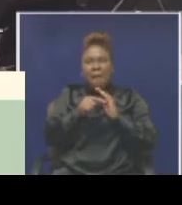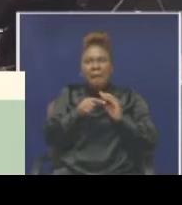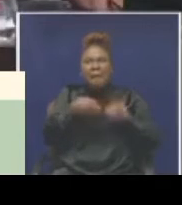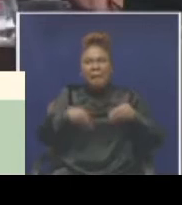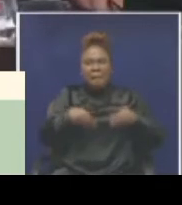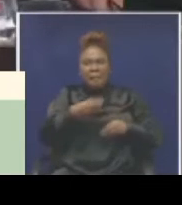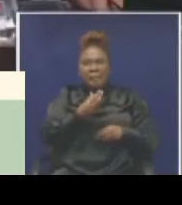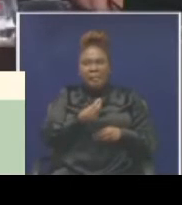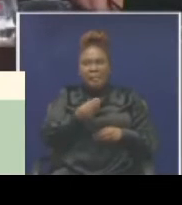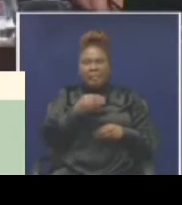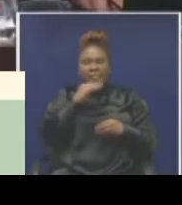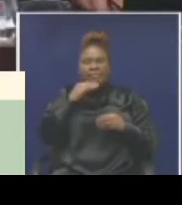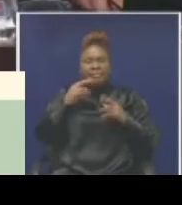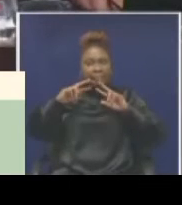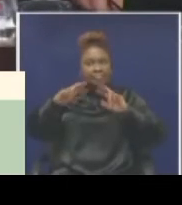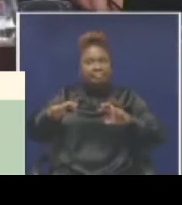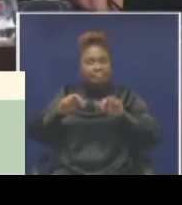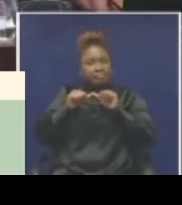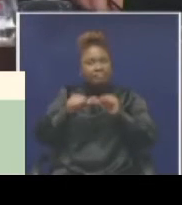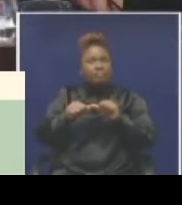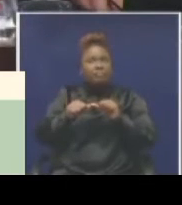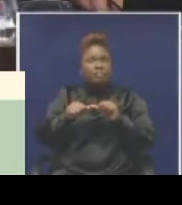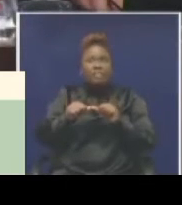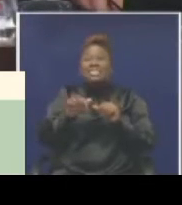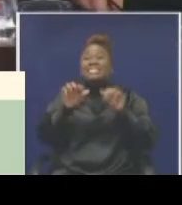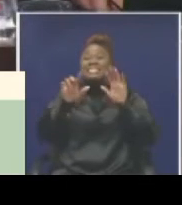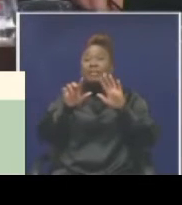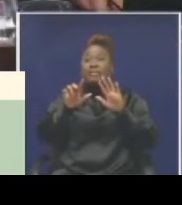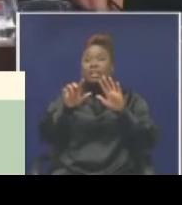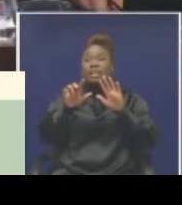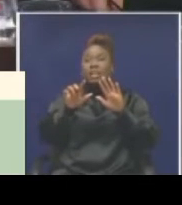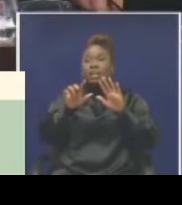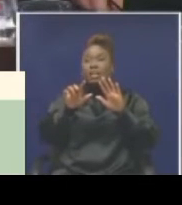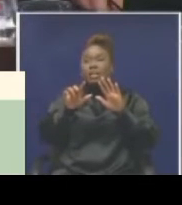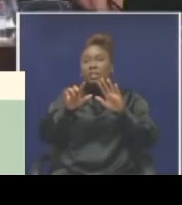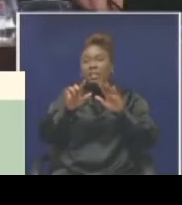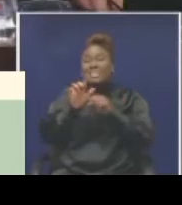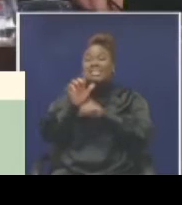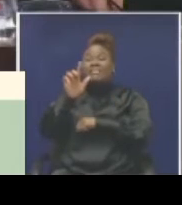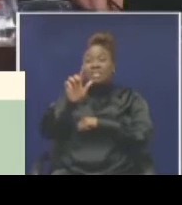is ongoing. Apparently, as well, there's an amount of 17